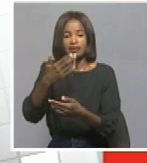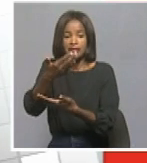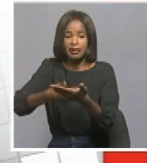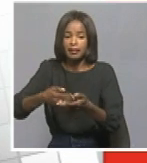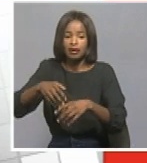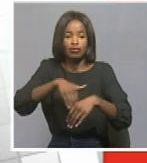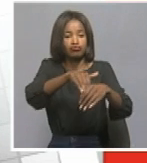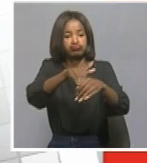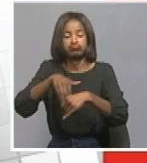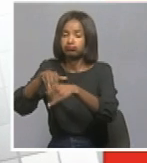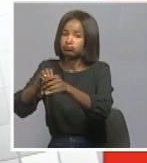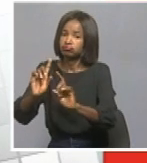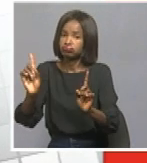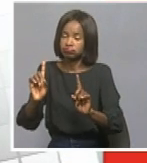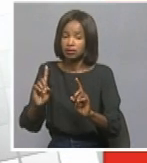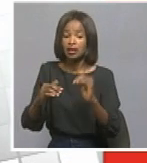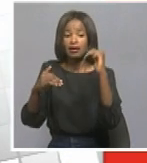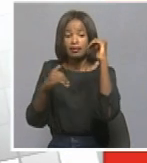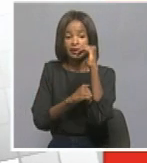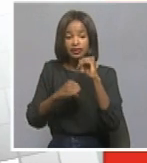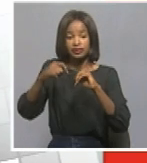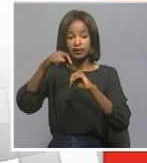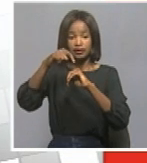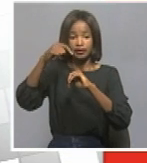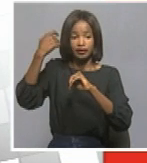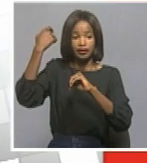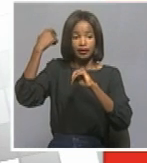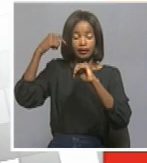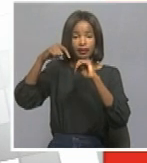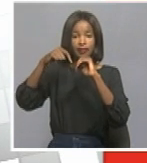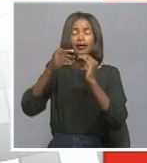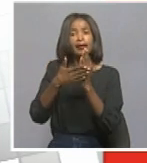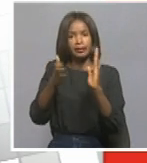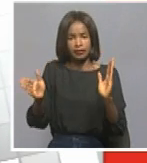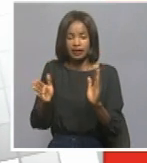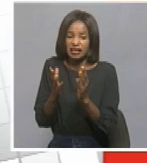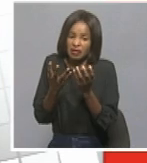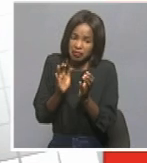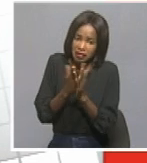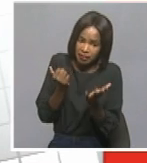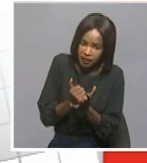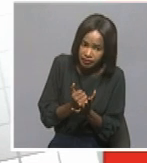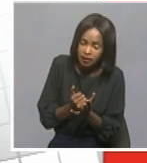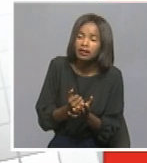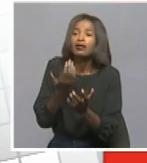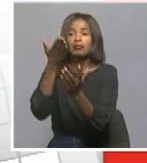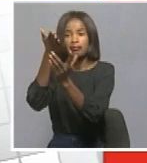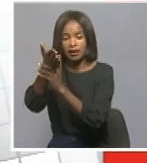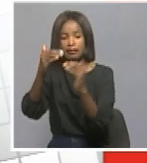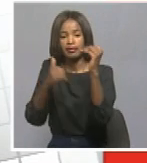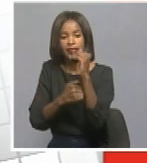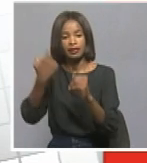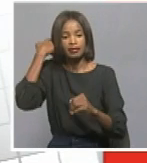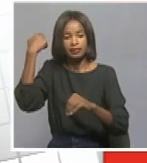Our offices are still open to issue passports in emergency cases, so it is possible to apply for